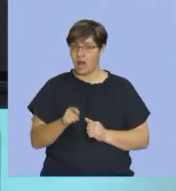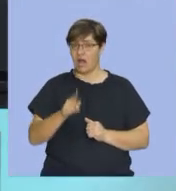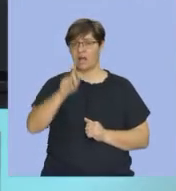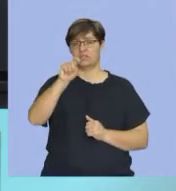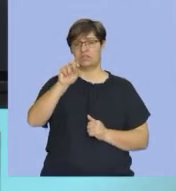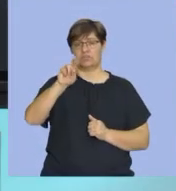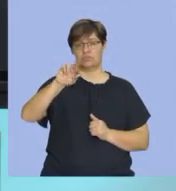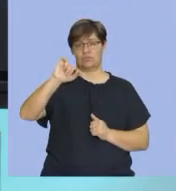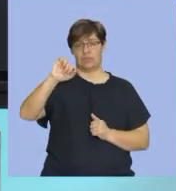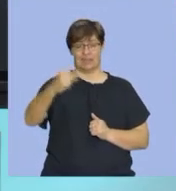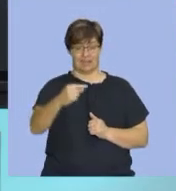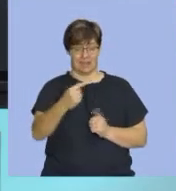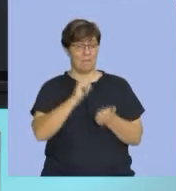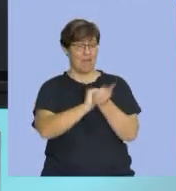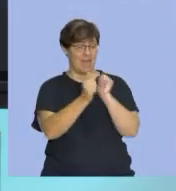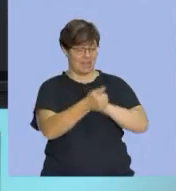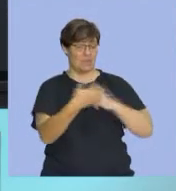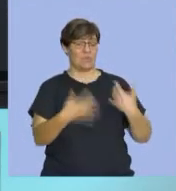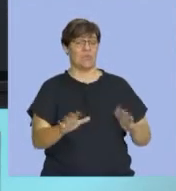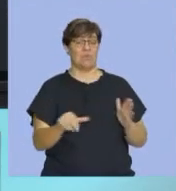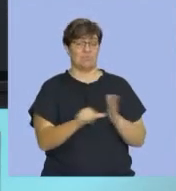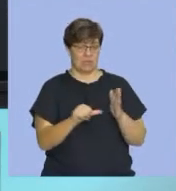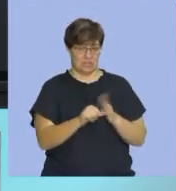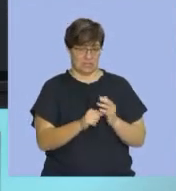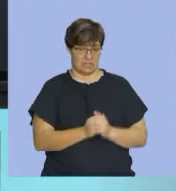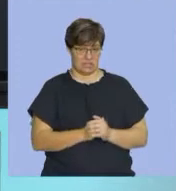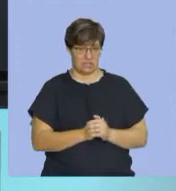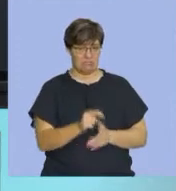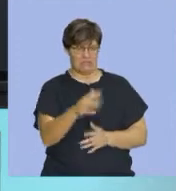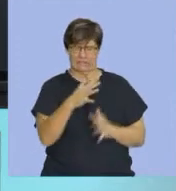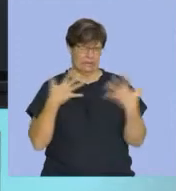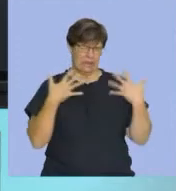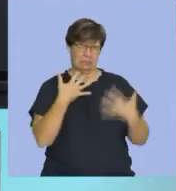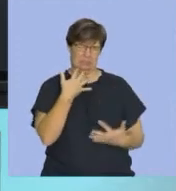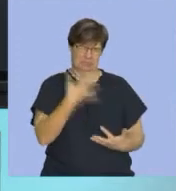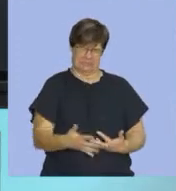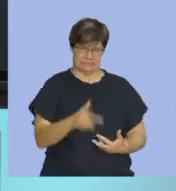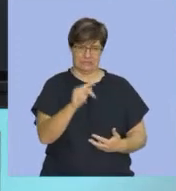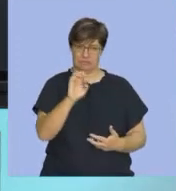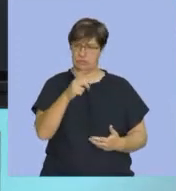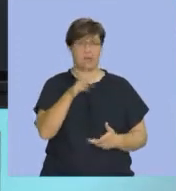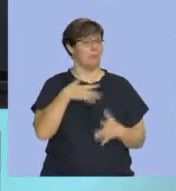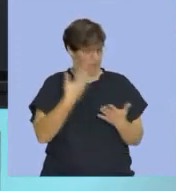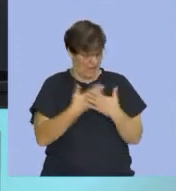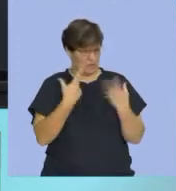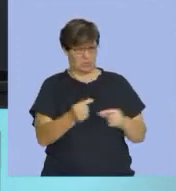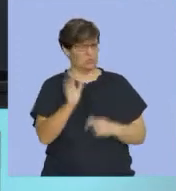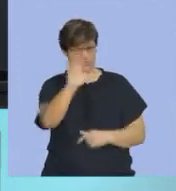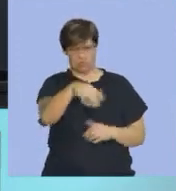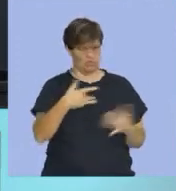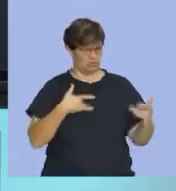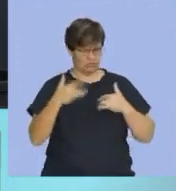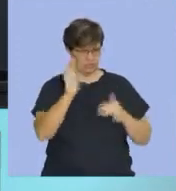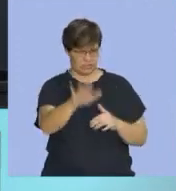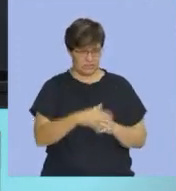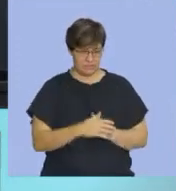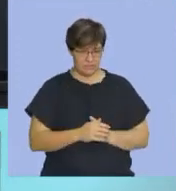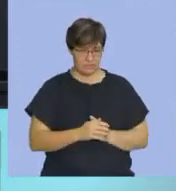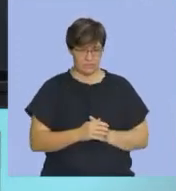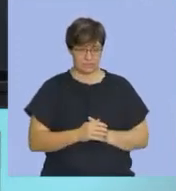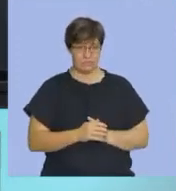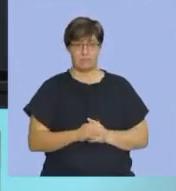trig becomes important from maths. And I know we hate trig, but it's okay. We can do this, okay?